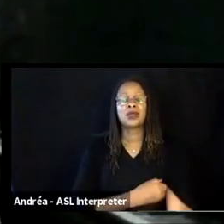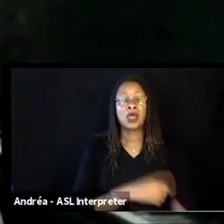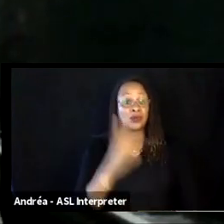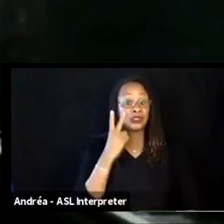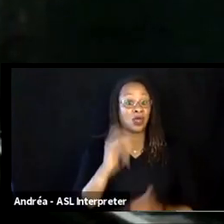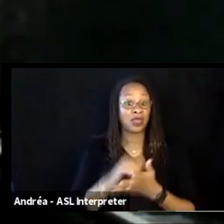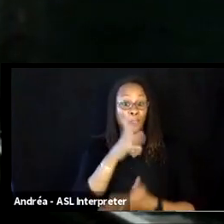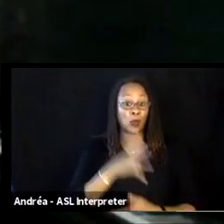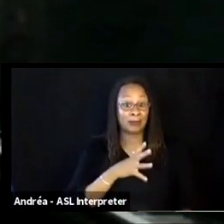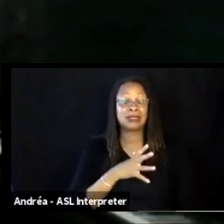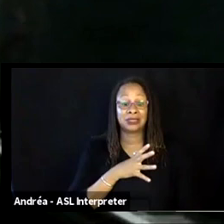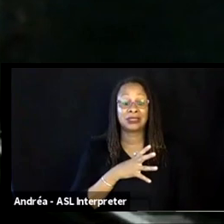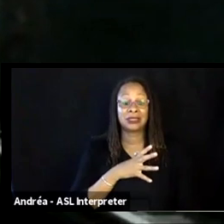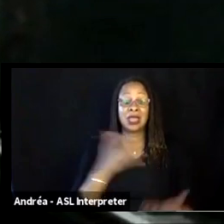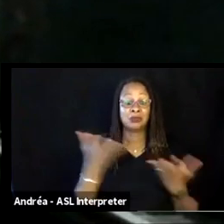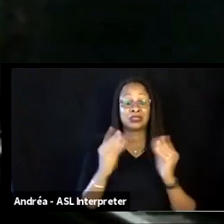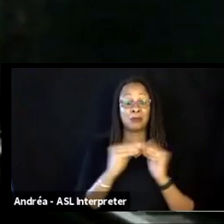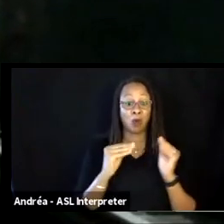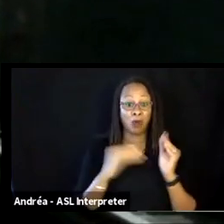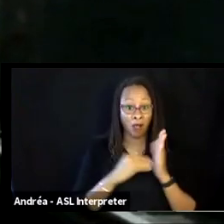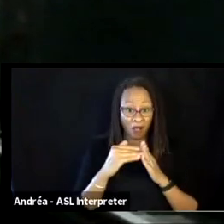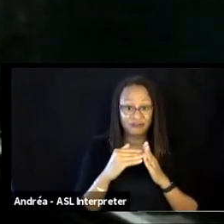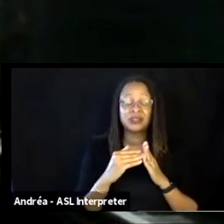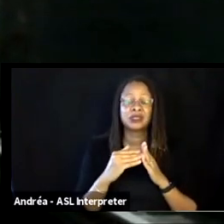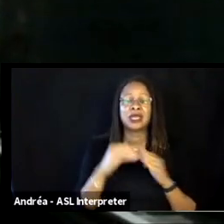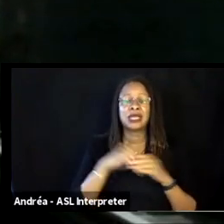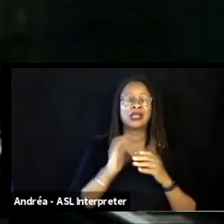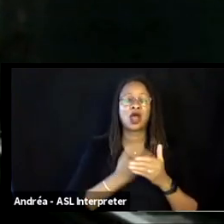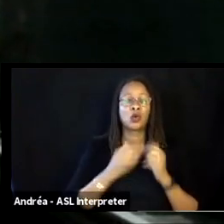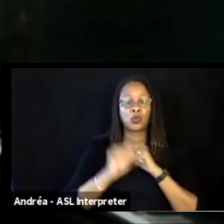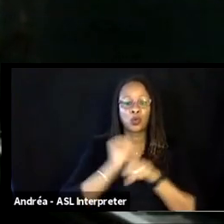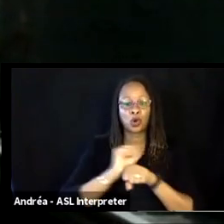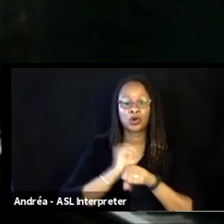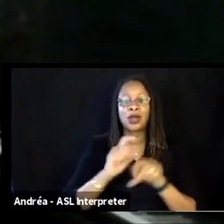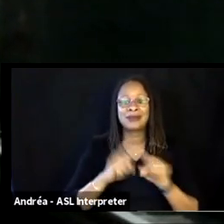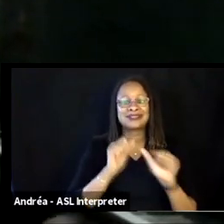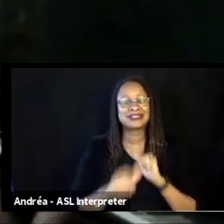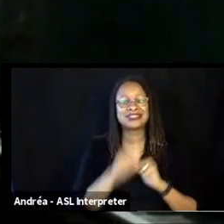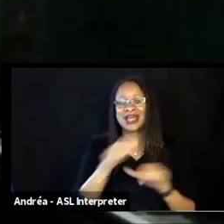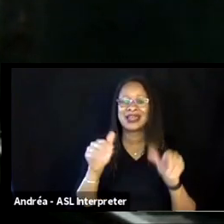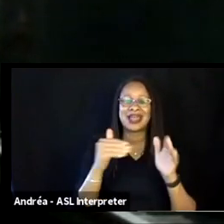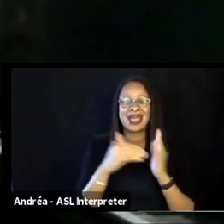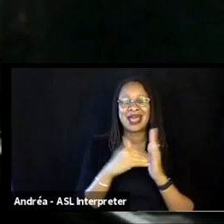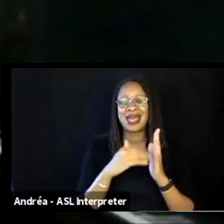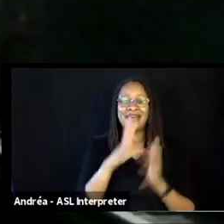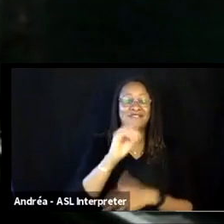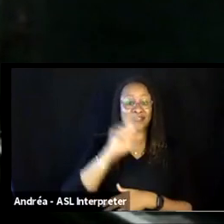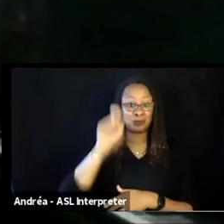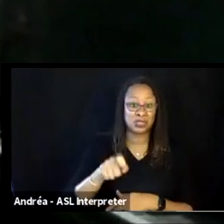were present more and more within our work, but really, still not at that at least